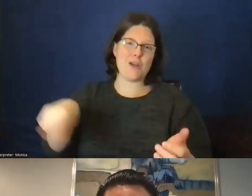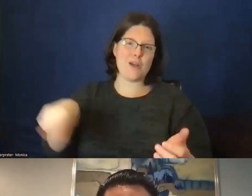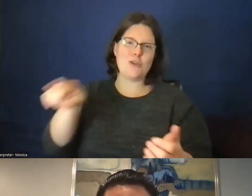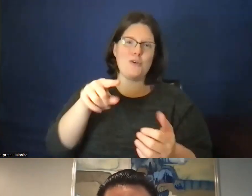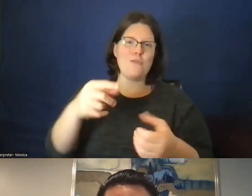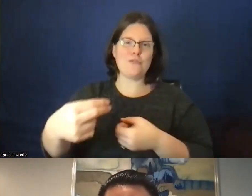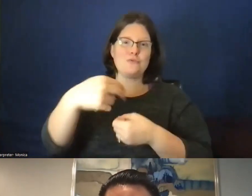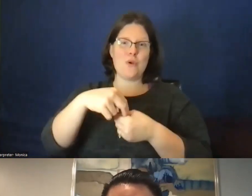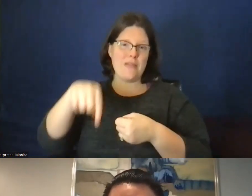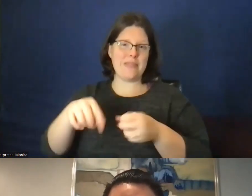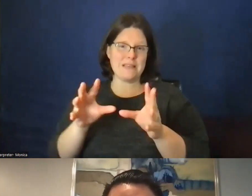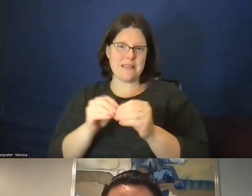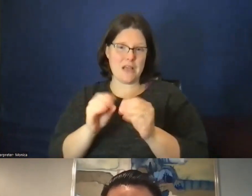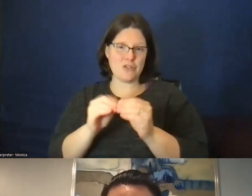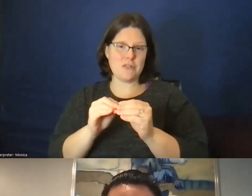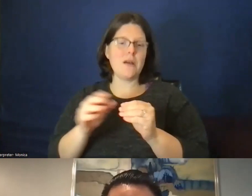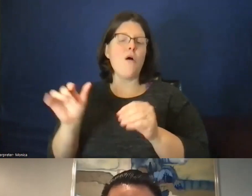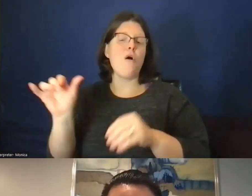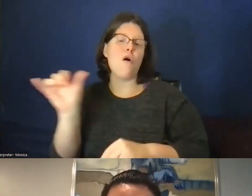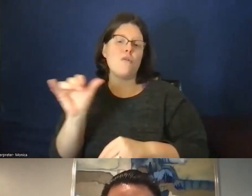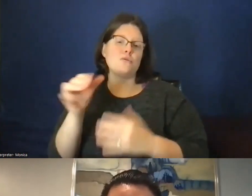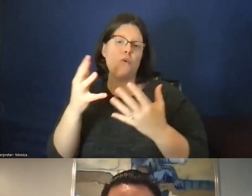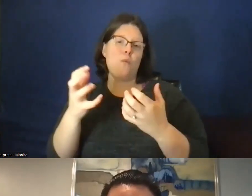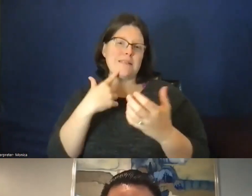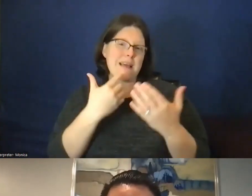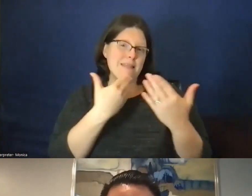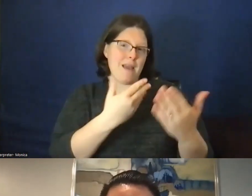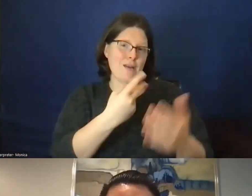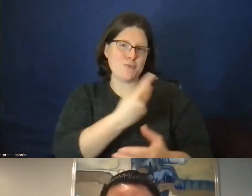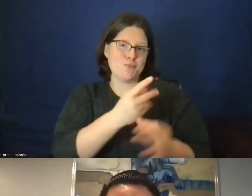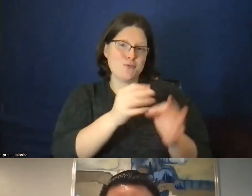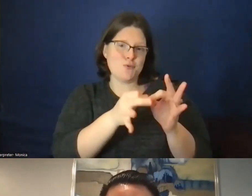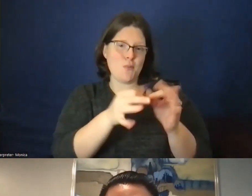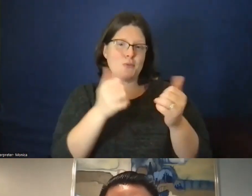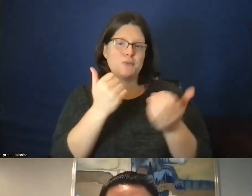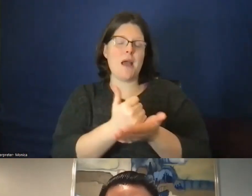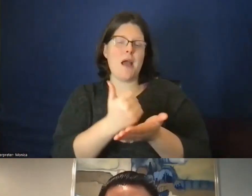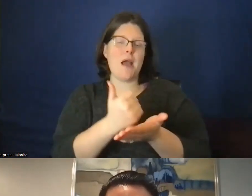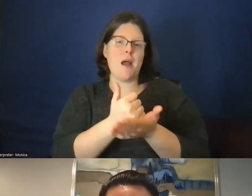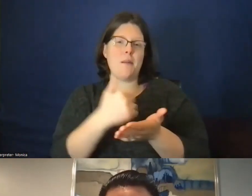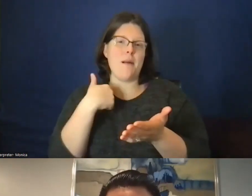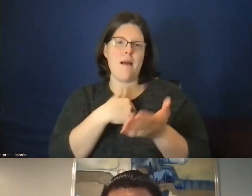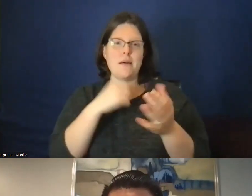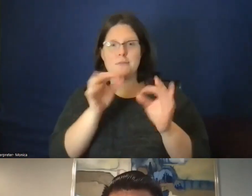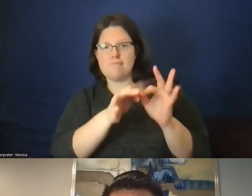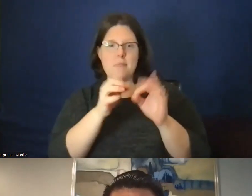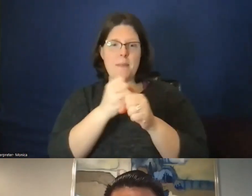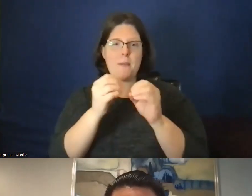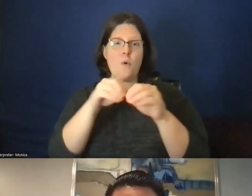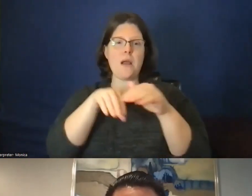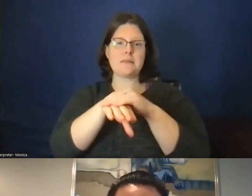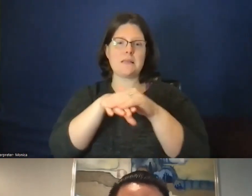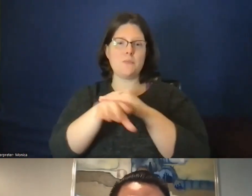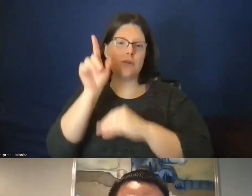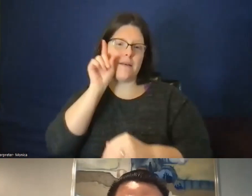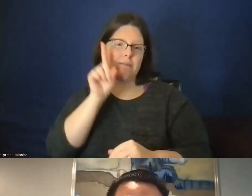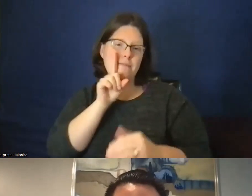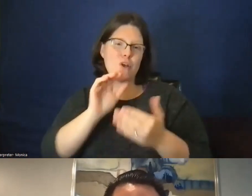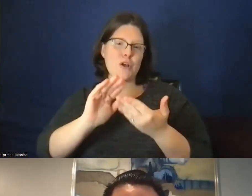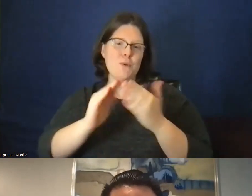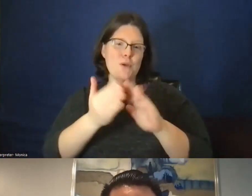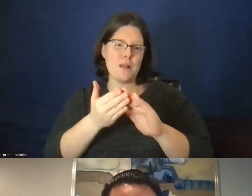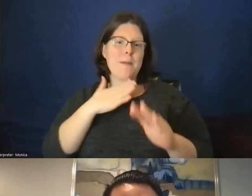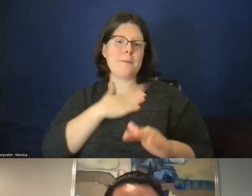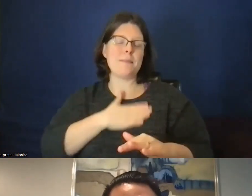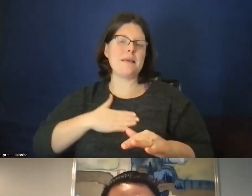for this session. And I would also like to thank the interpreters for helping to make this accessible to our deaf community.